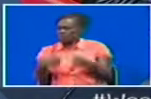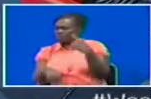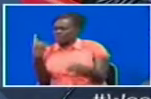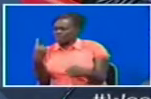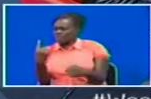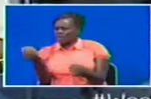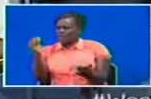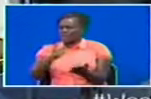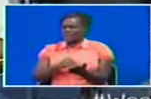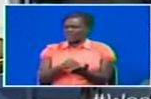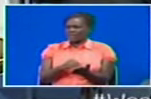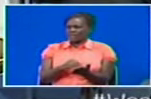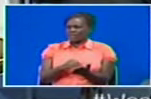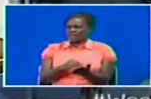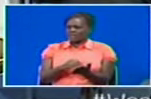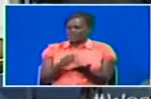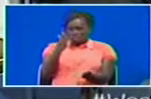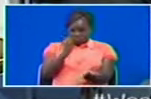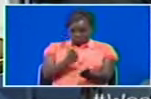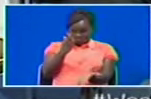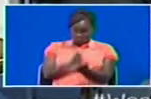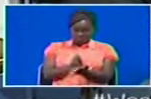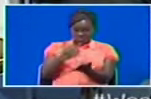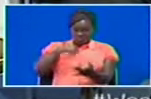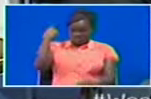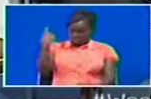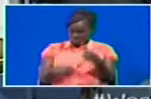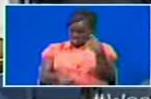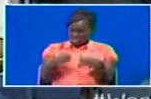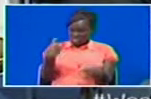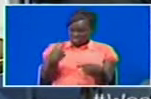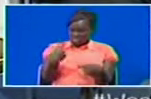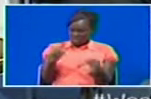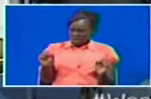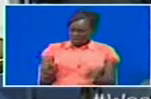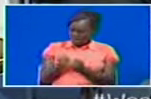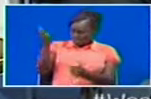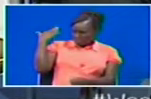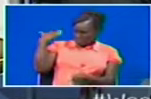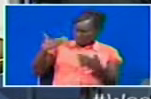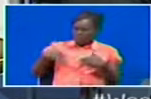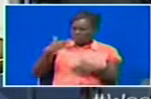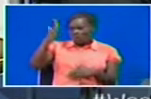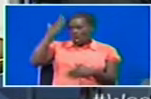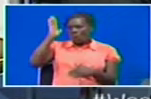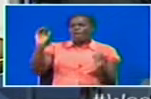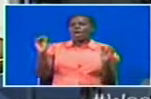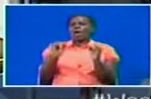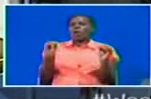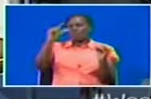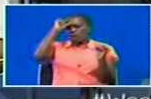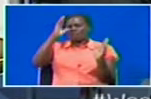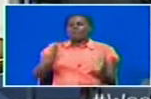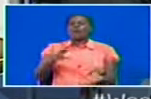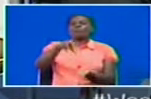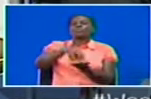this time for that ticket? Oh, for sure I will. This time round I will. You see, what happened at that time, people didn't know what the governance position